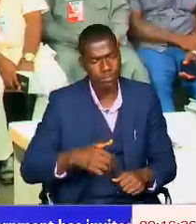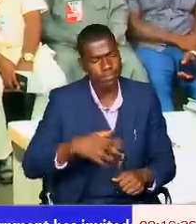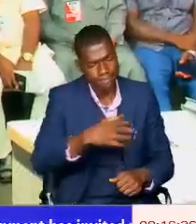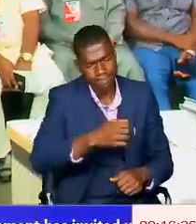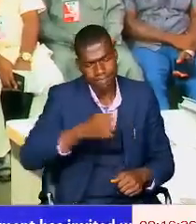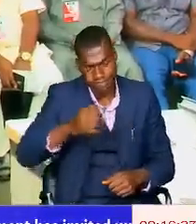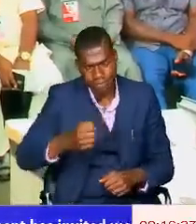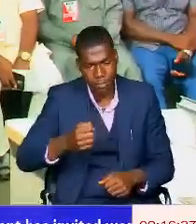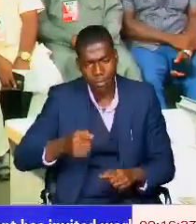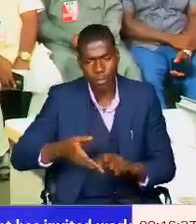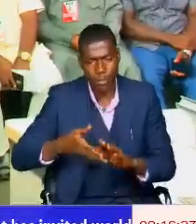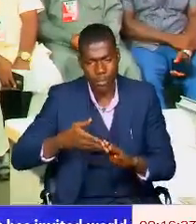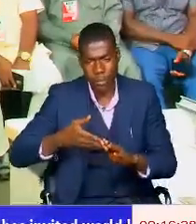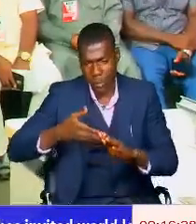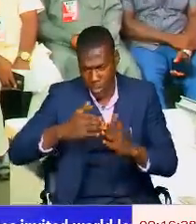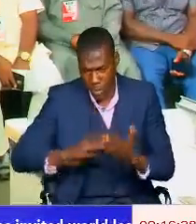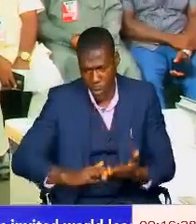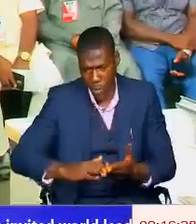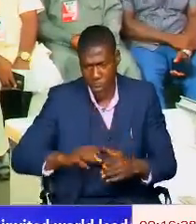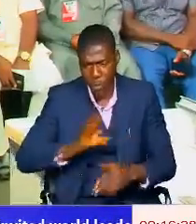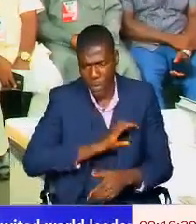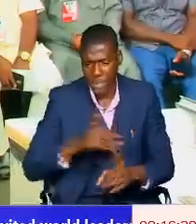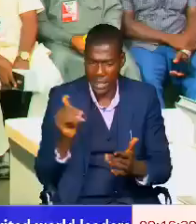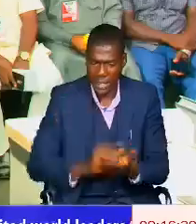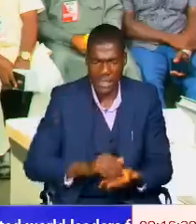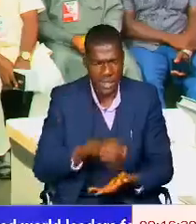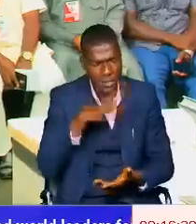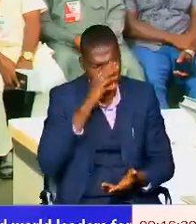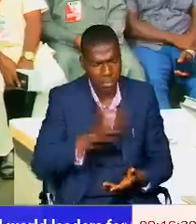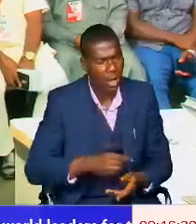people, what will happen to this man?